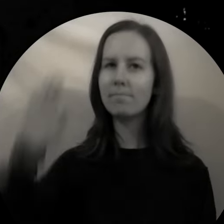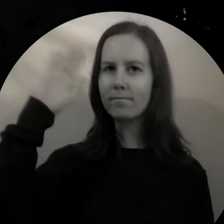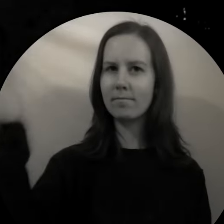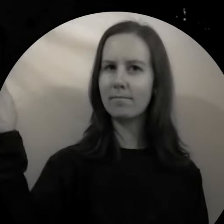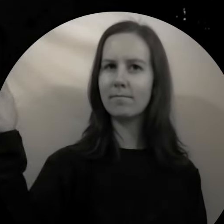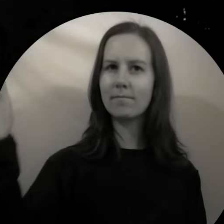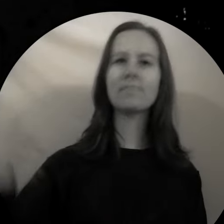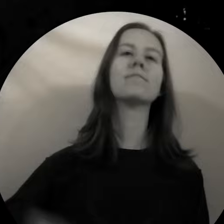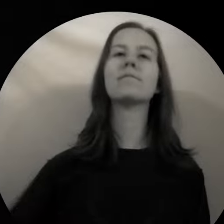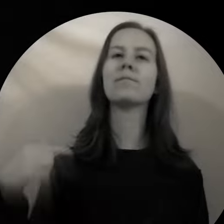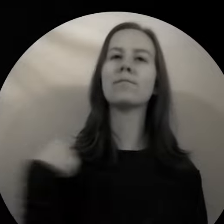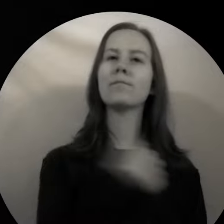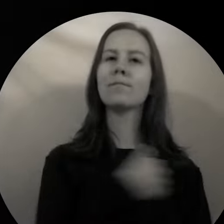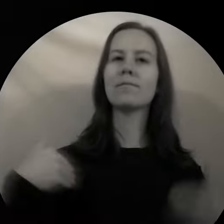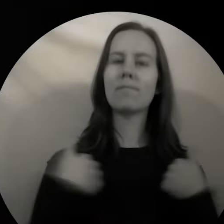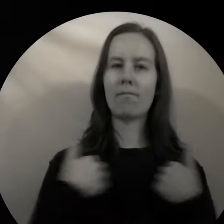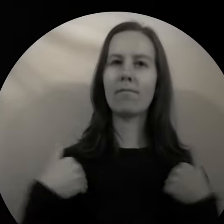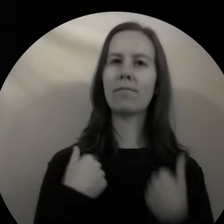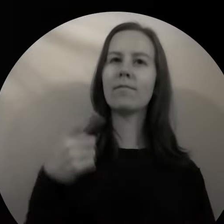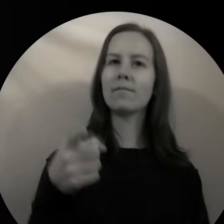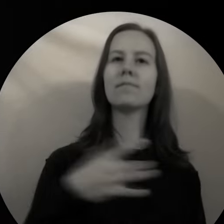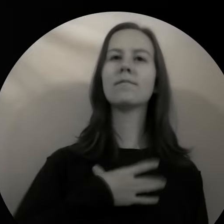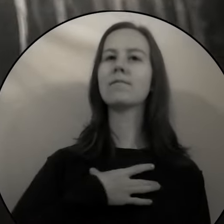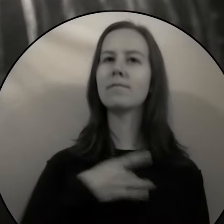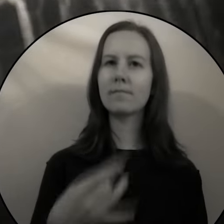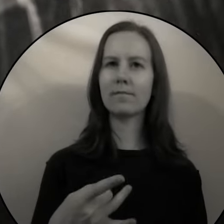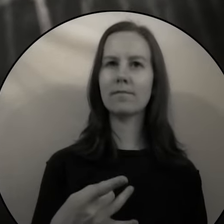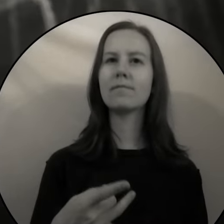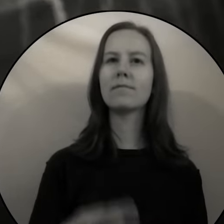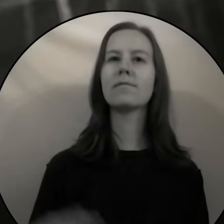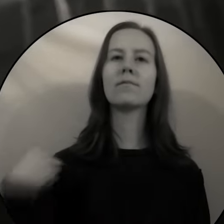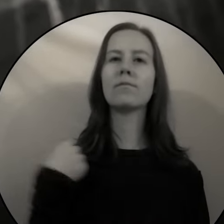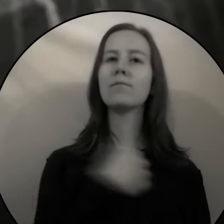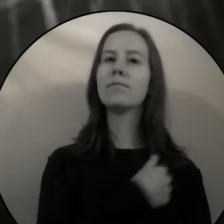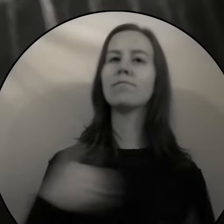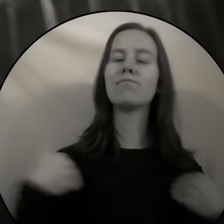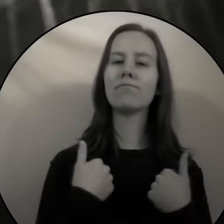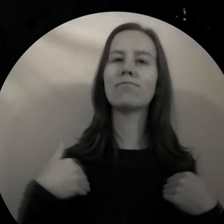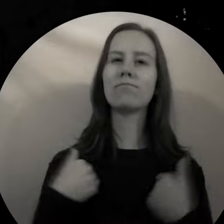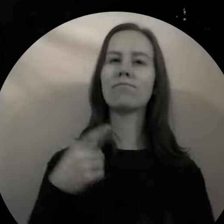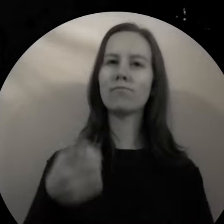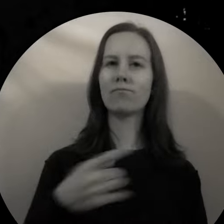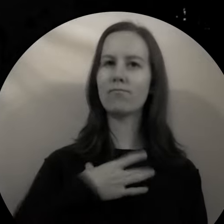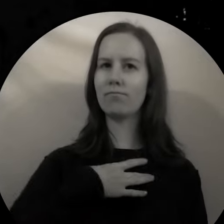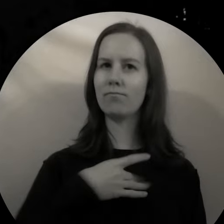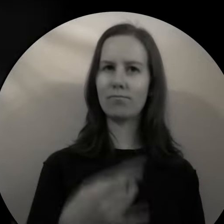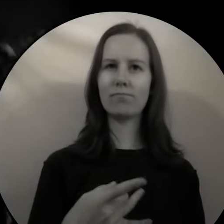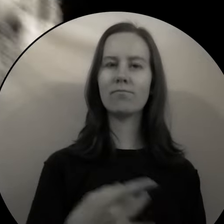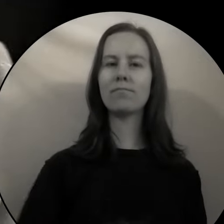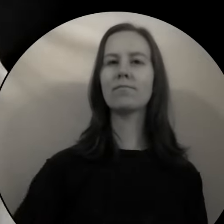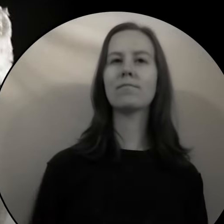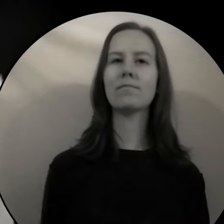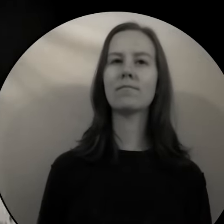do the animals you all the animals that you